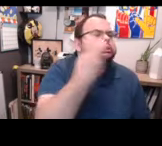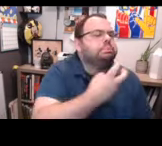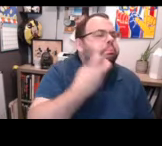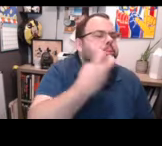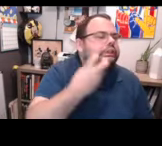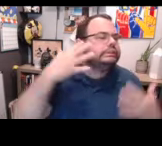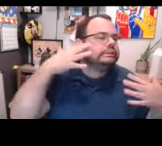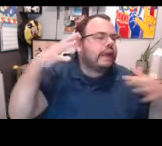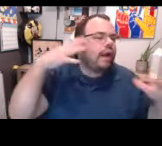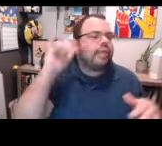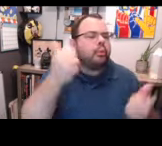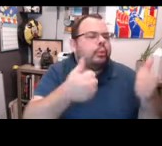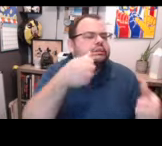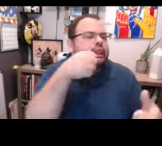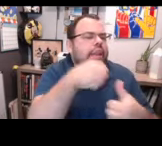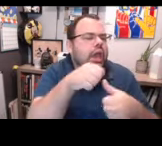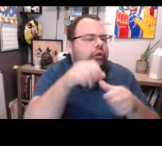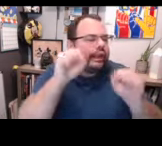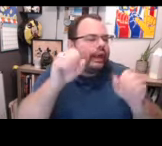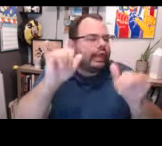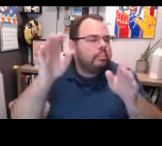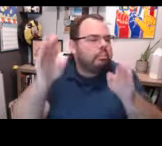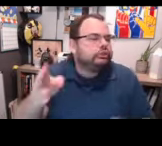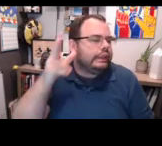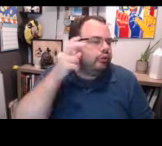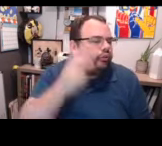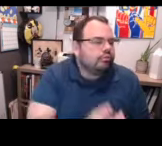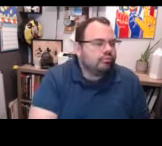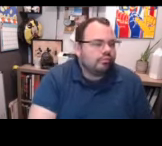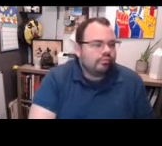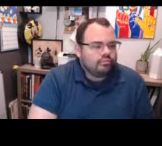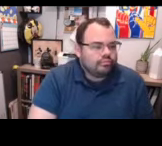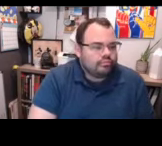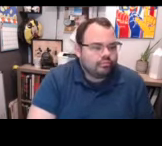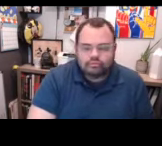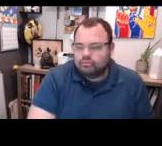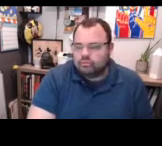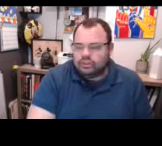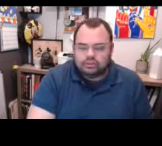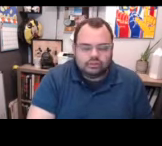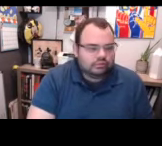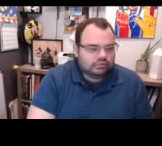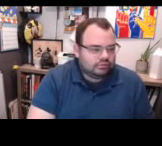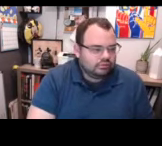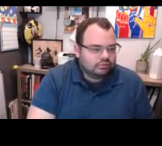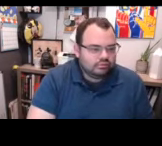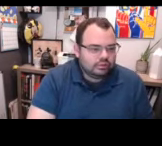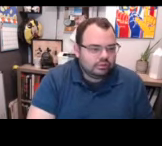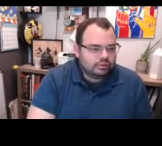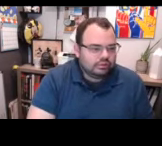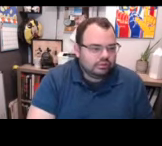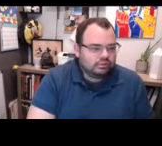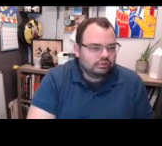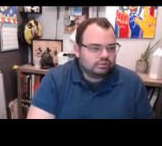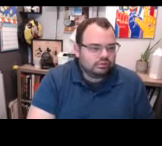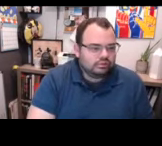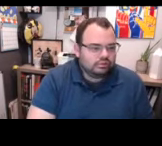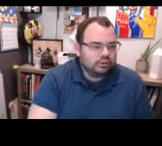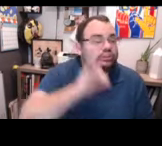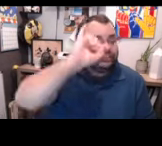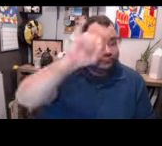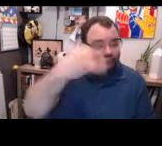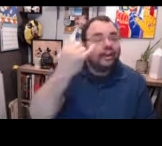Right. What about speech sound? Like what letters would that person be able to recognize? Letter